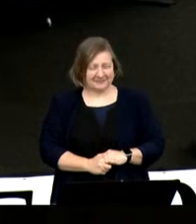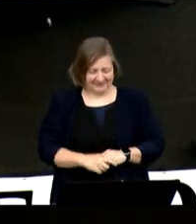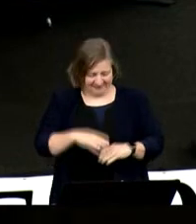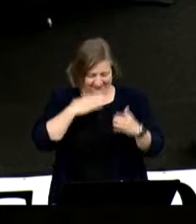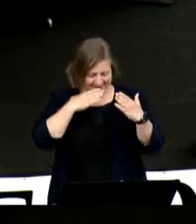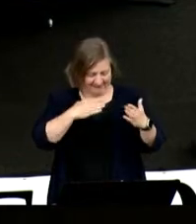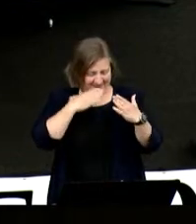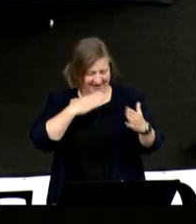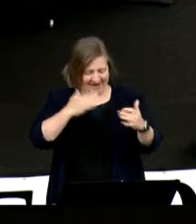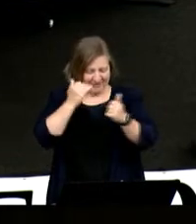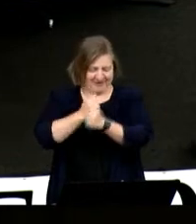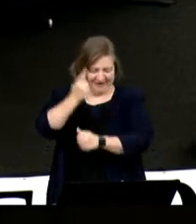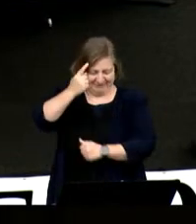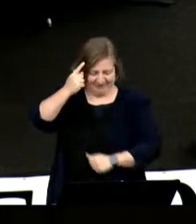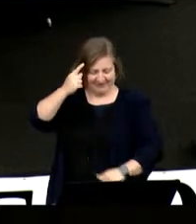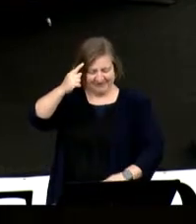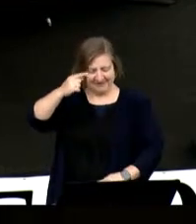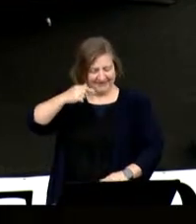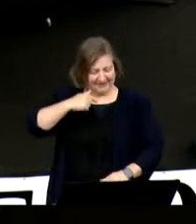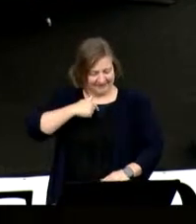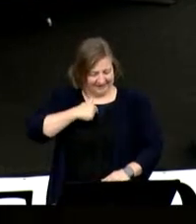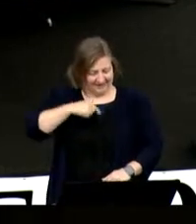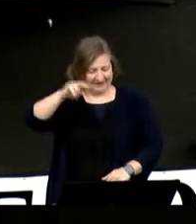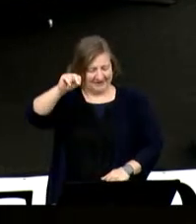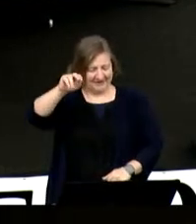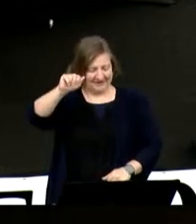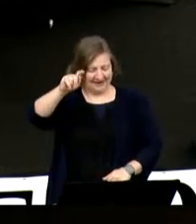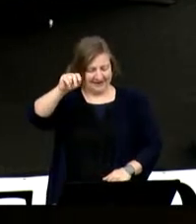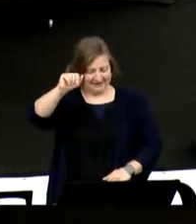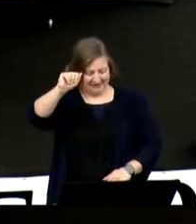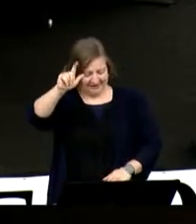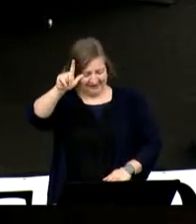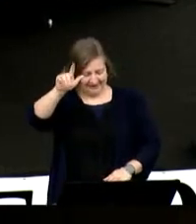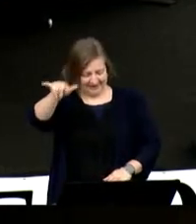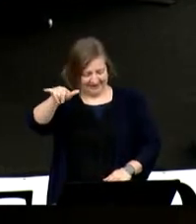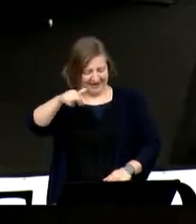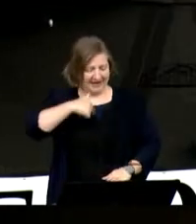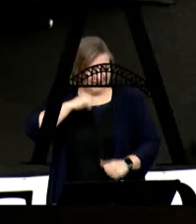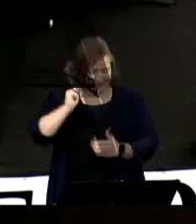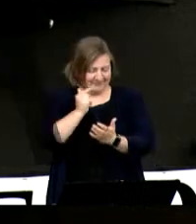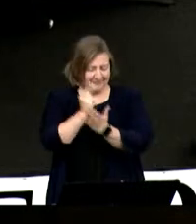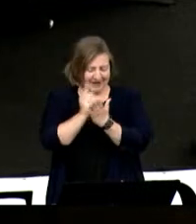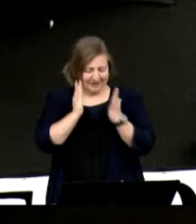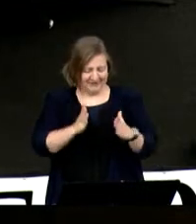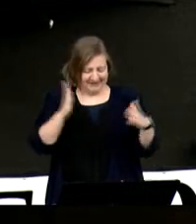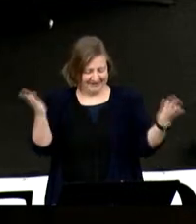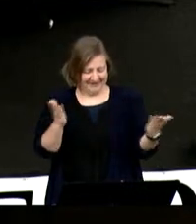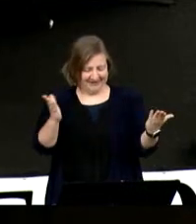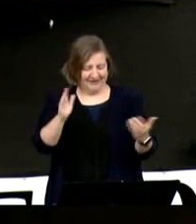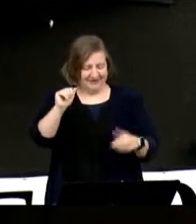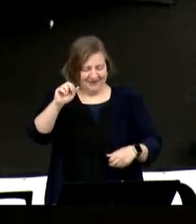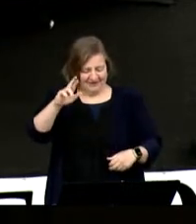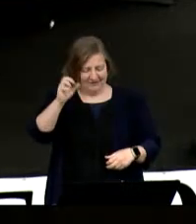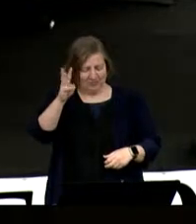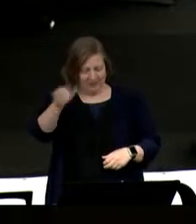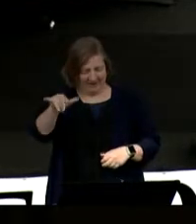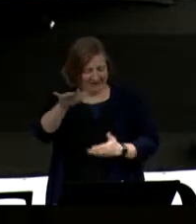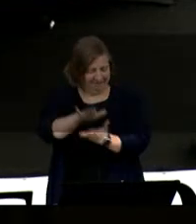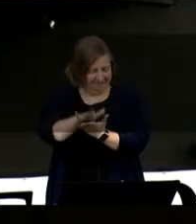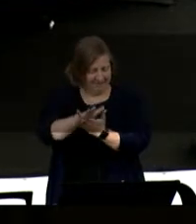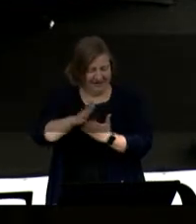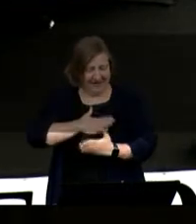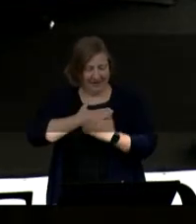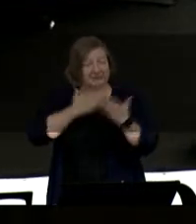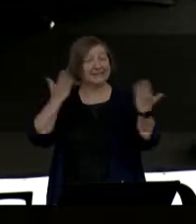Thank you, everyone. I'm Natalie Padilla. I'm going to graduate of Archway Academy. I'm happy to be